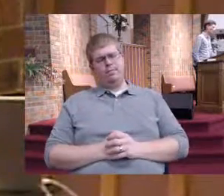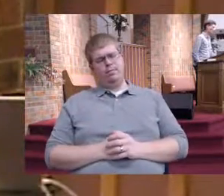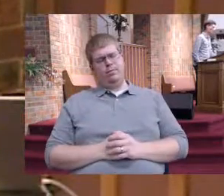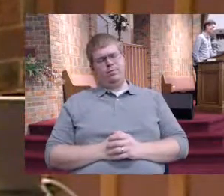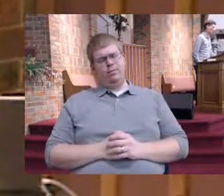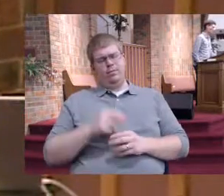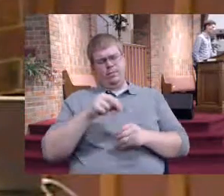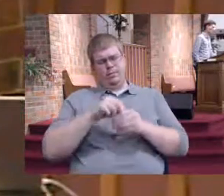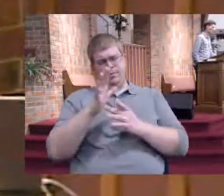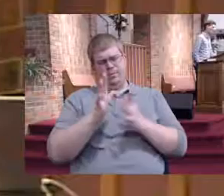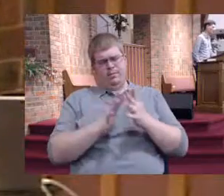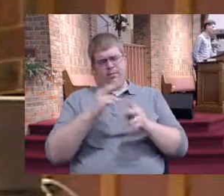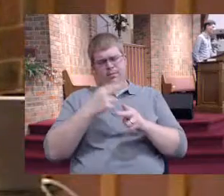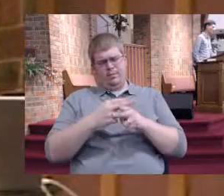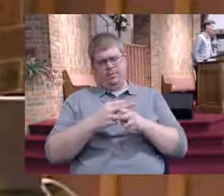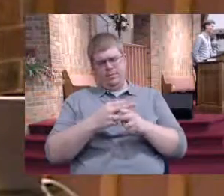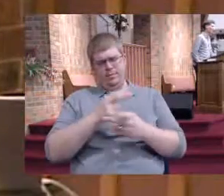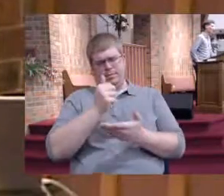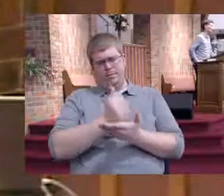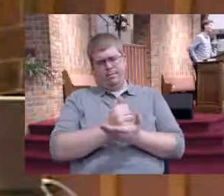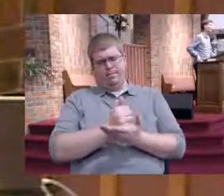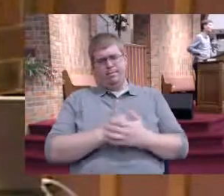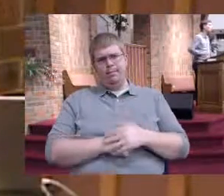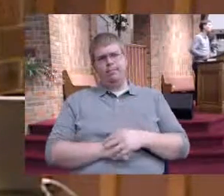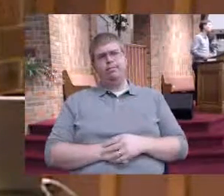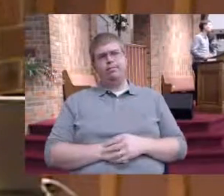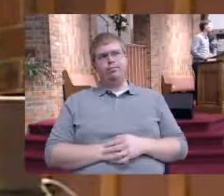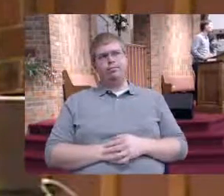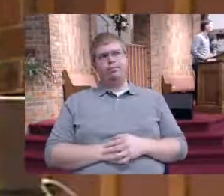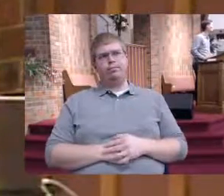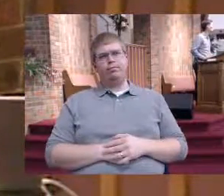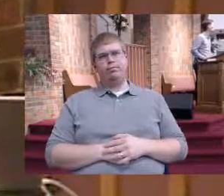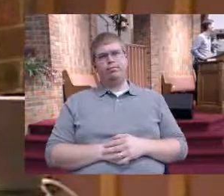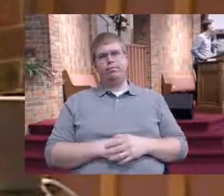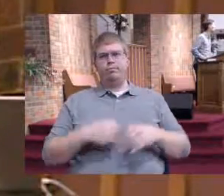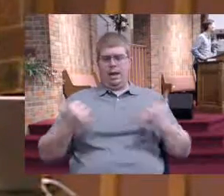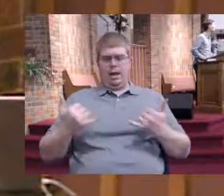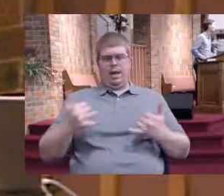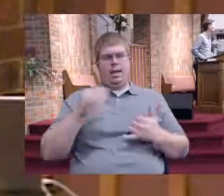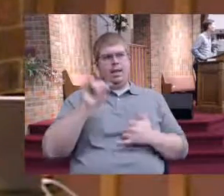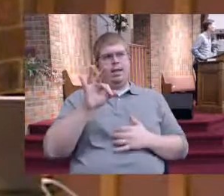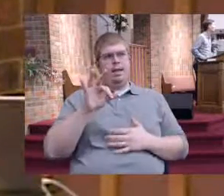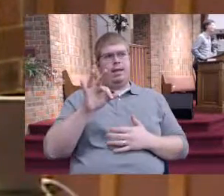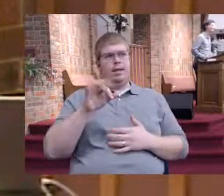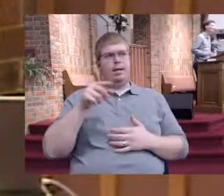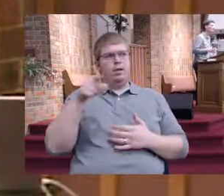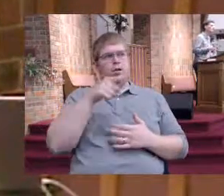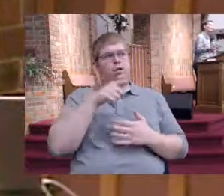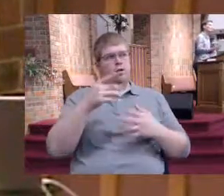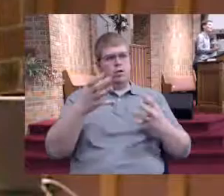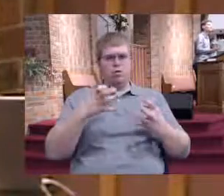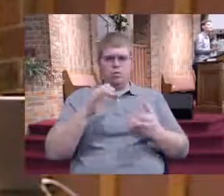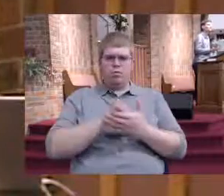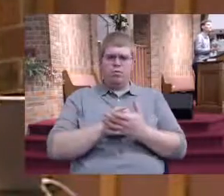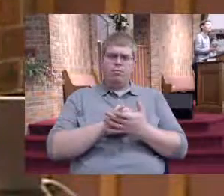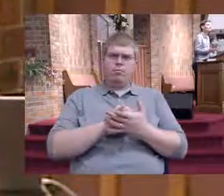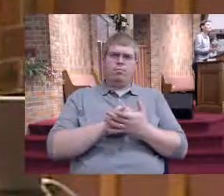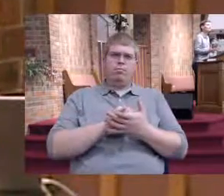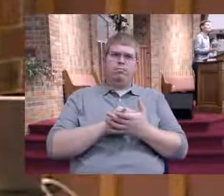In Jesus' name, amen. Now, if you're someone who wants that deeper life,